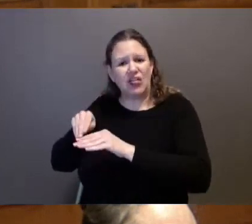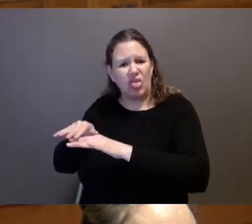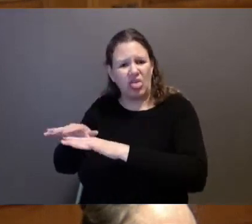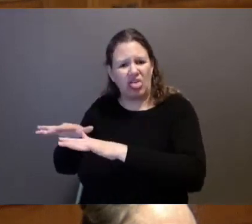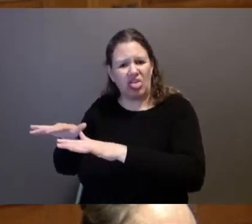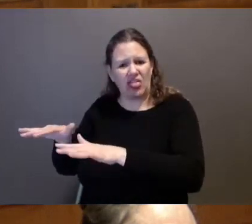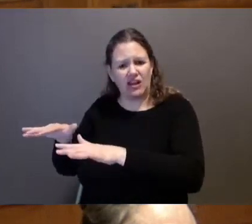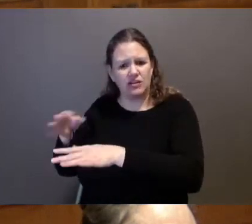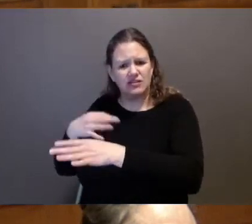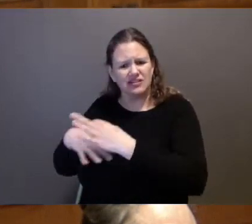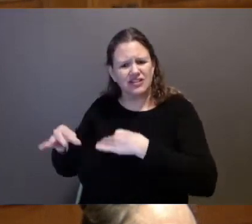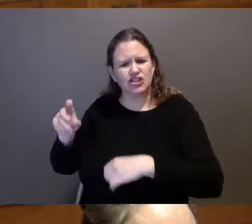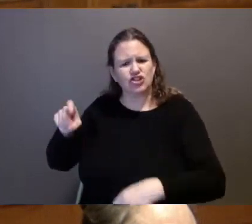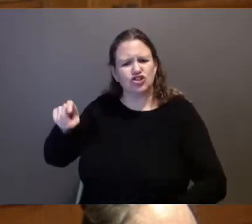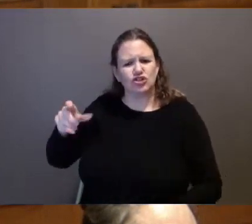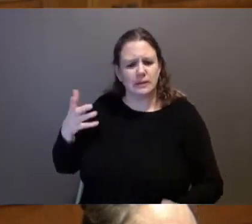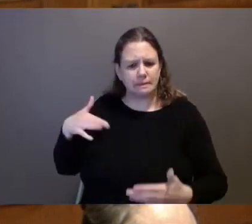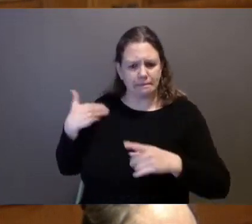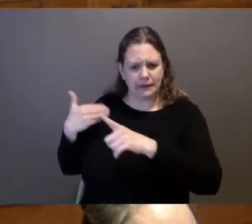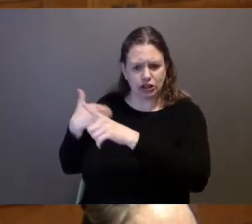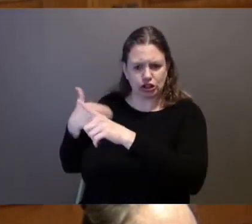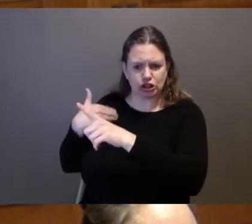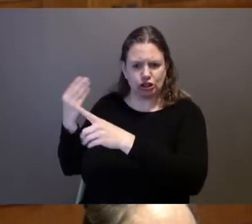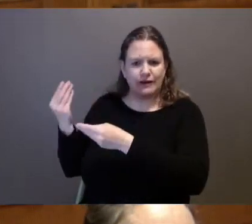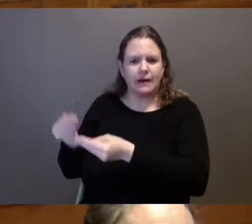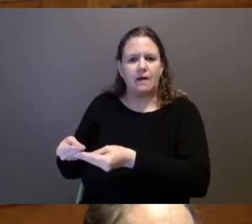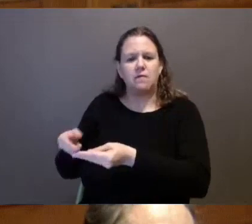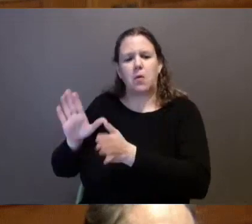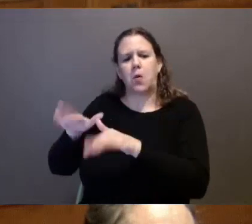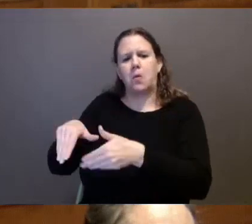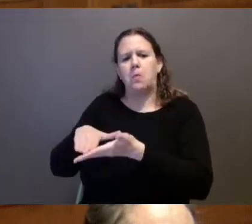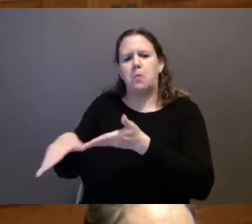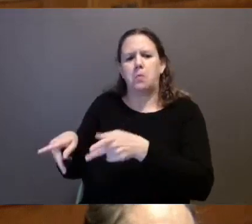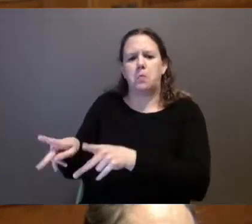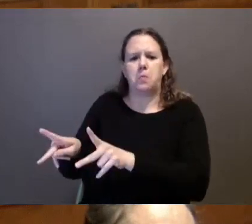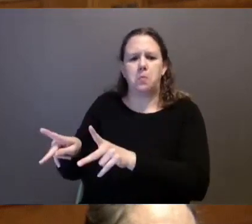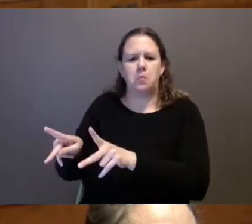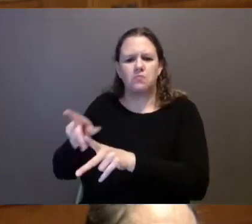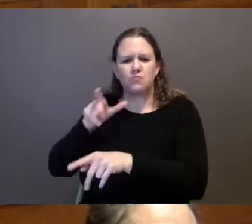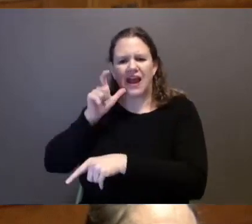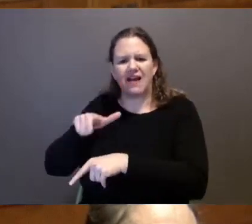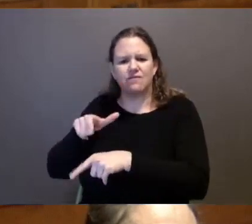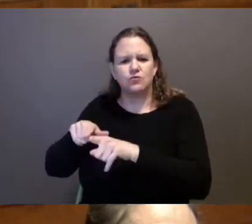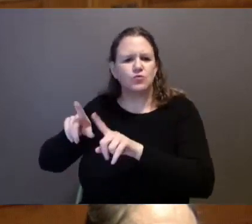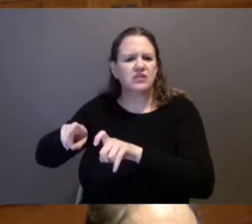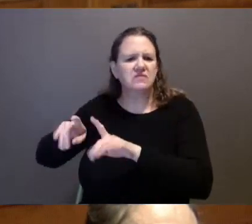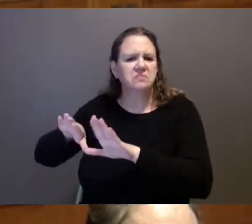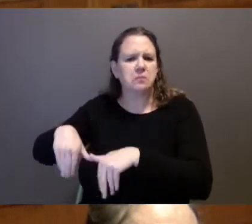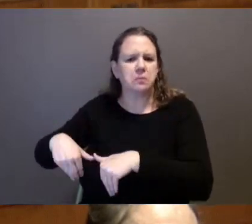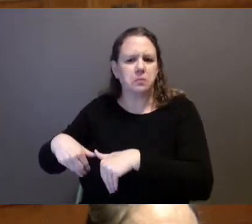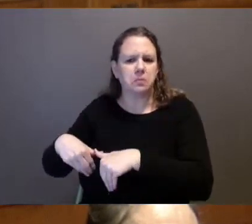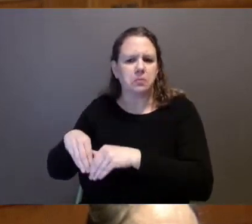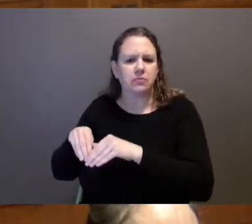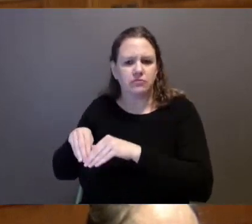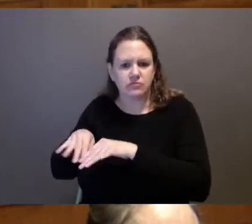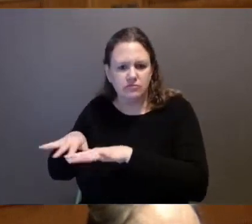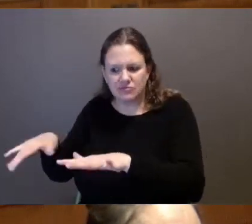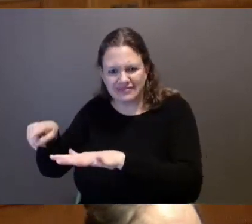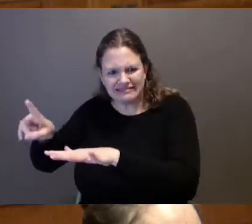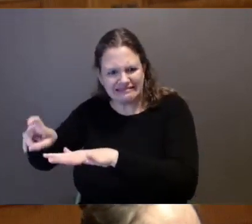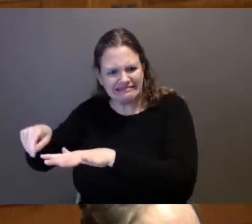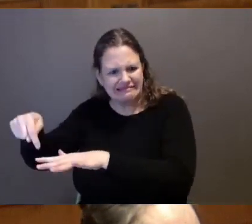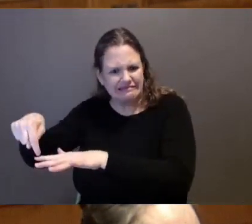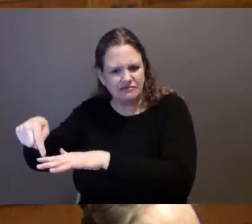an exemption from pathogen testing. The ministry's unwillingness to demand higher standards